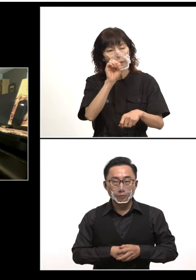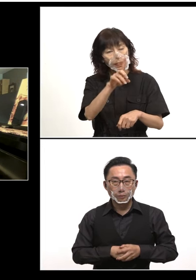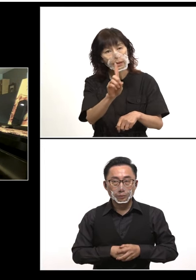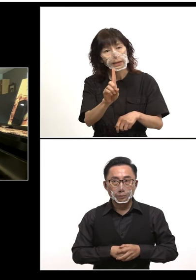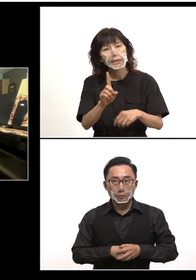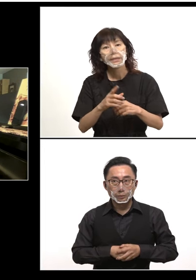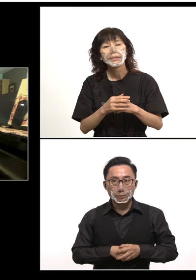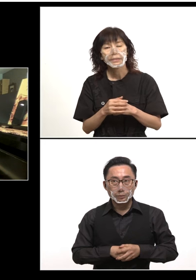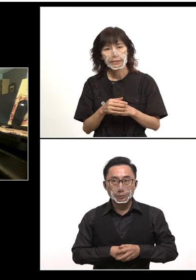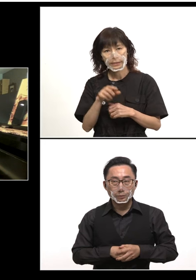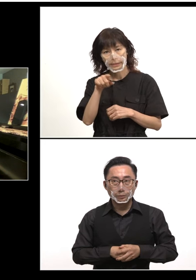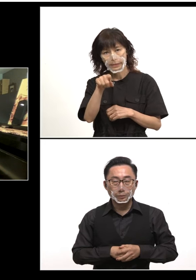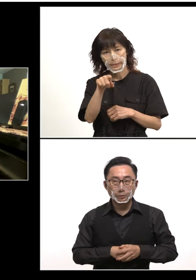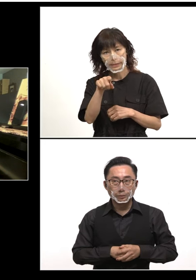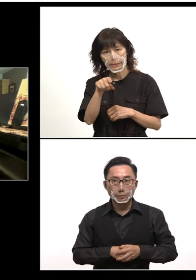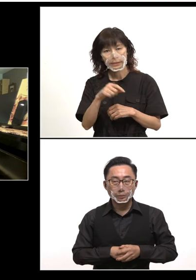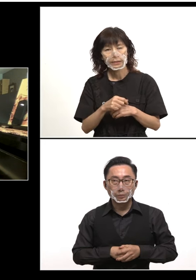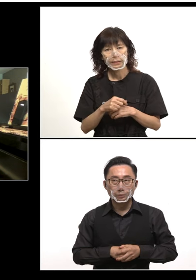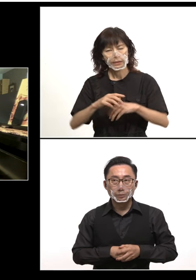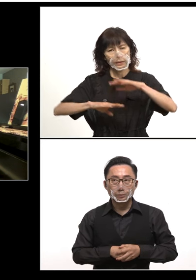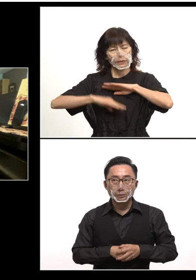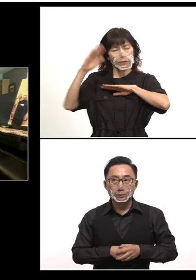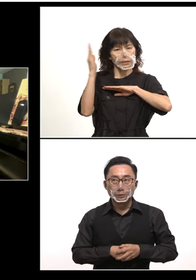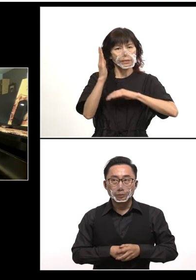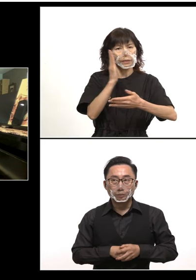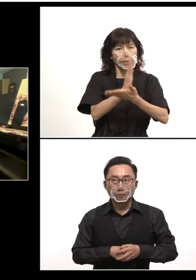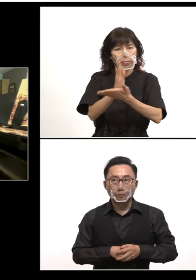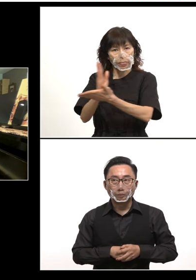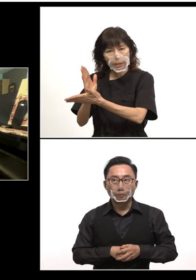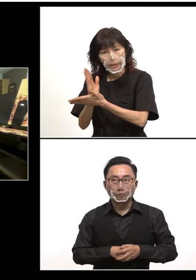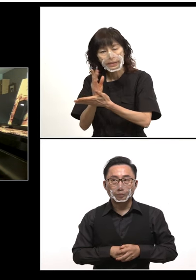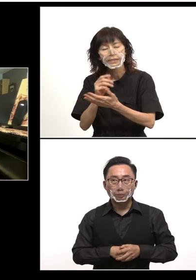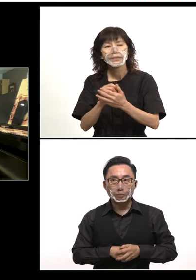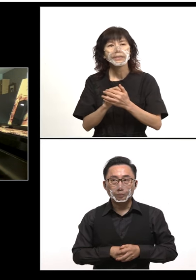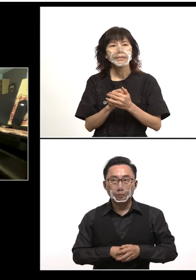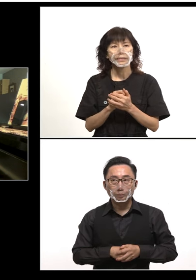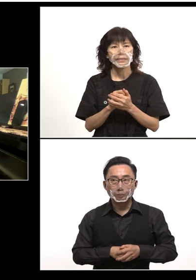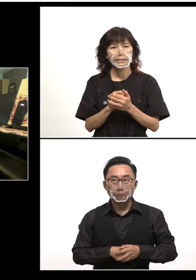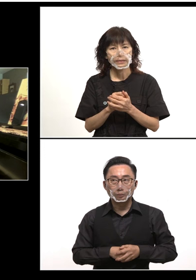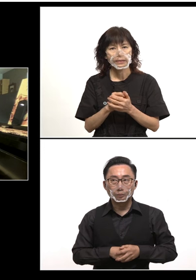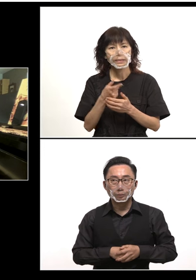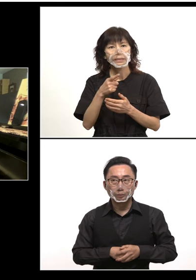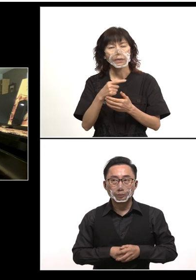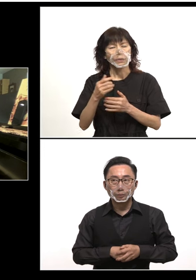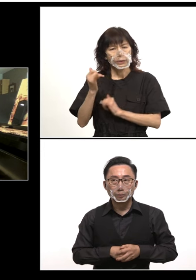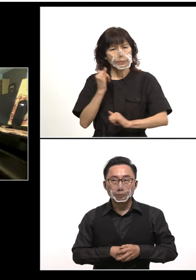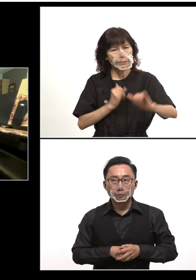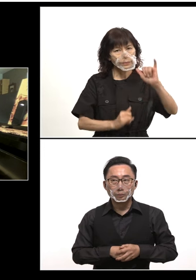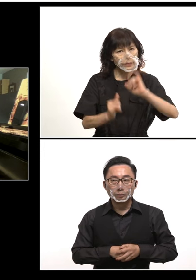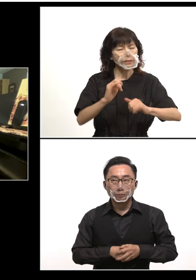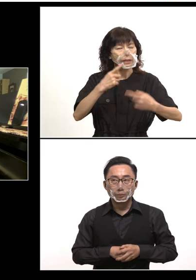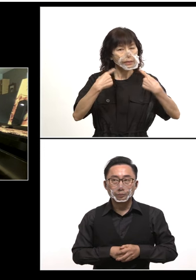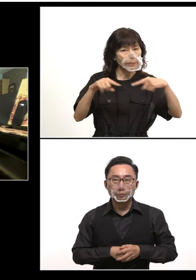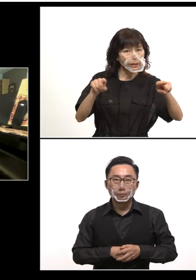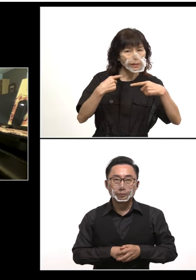lot of stylistic differences. You were playing Bach, you were also playing like folk music, you were playing popular music like Jay